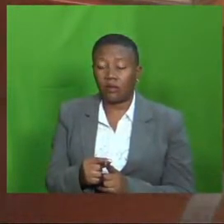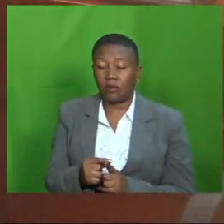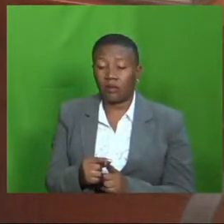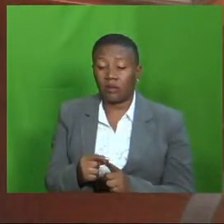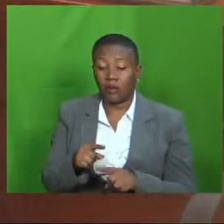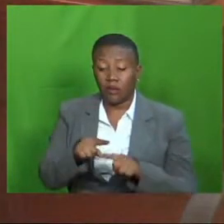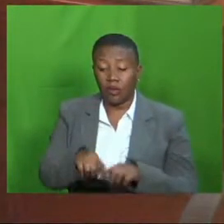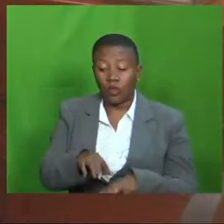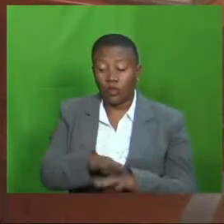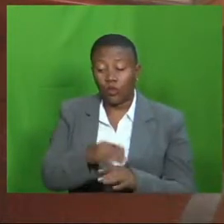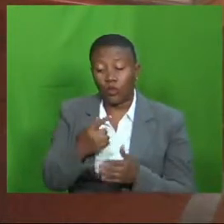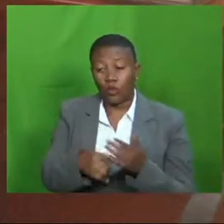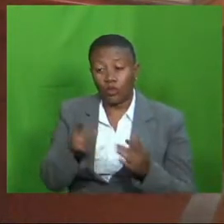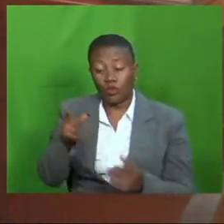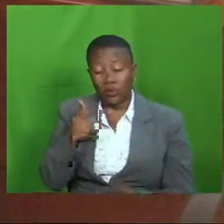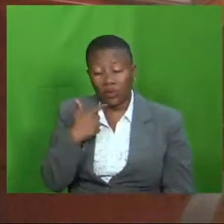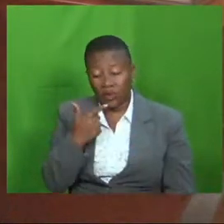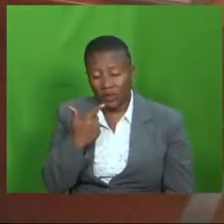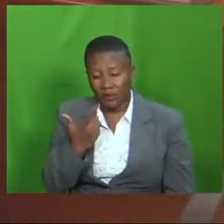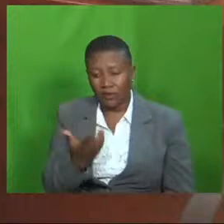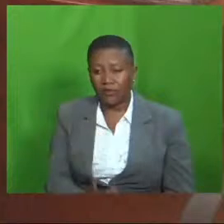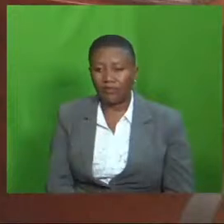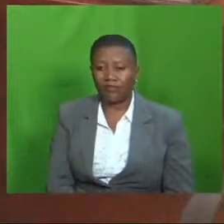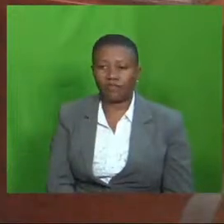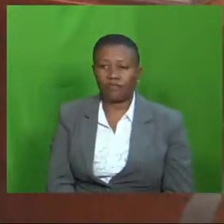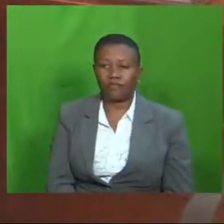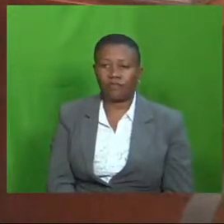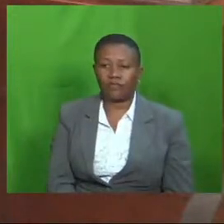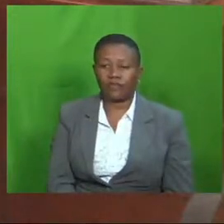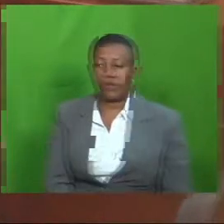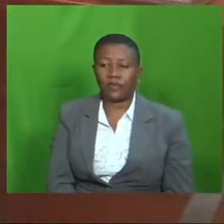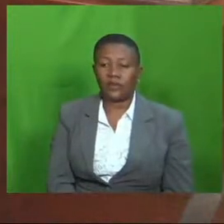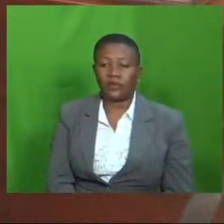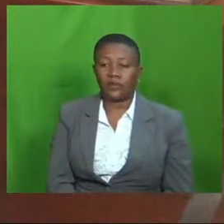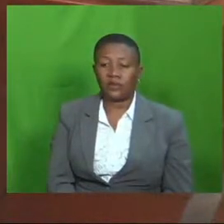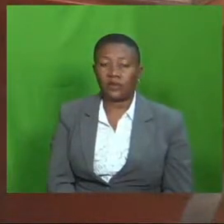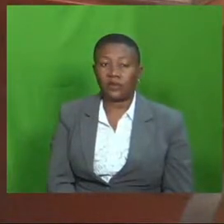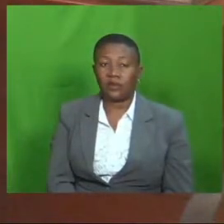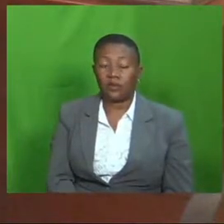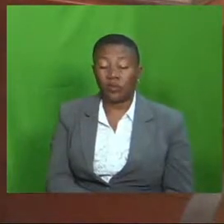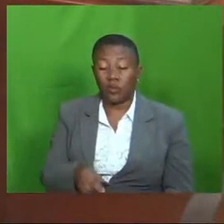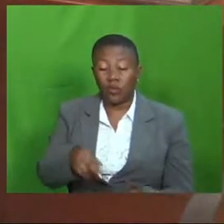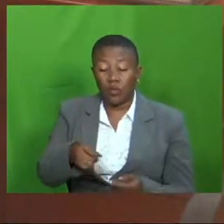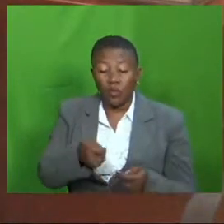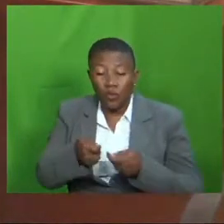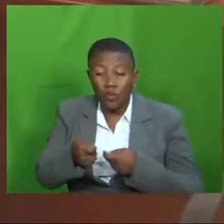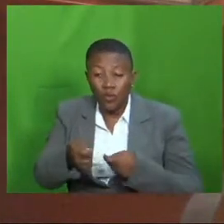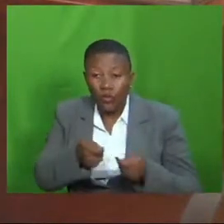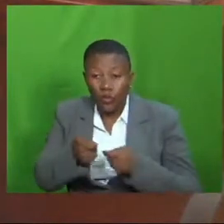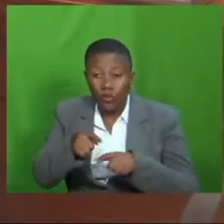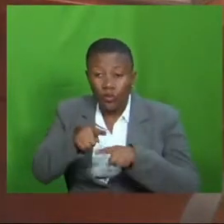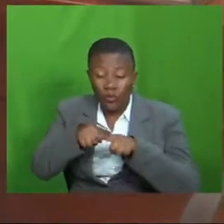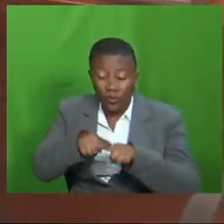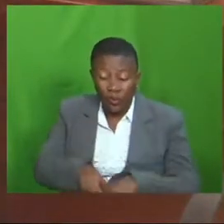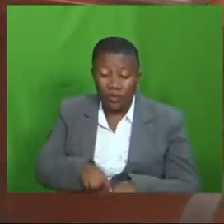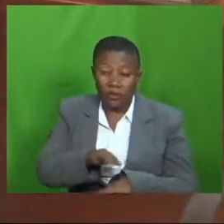a ruling which you characterized as an informed ruling.